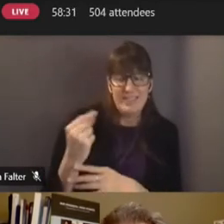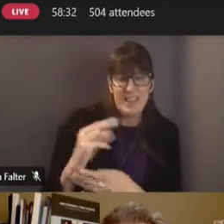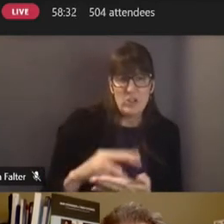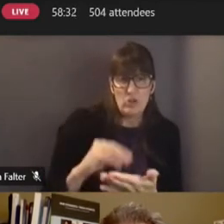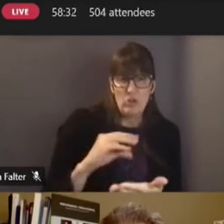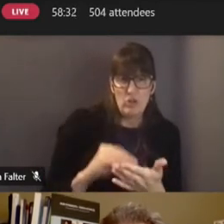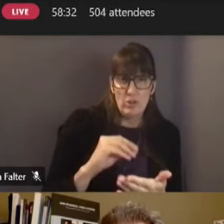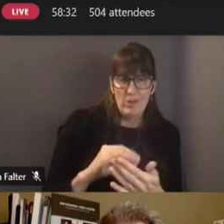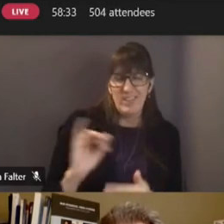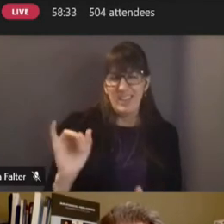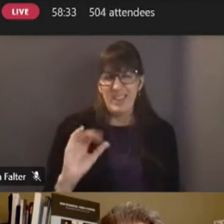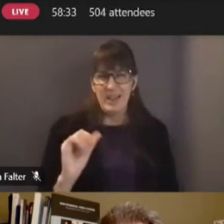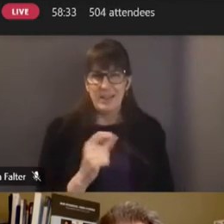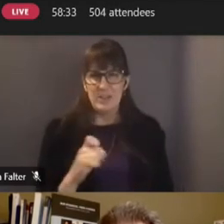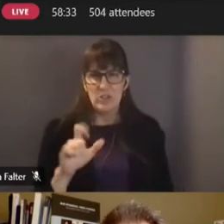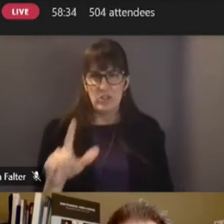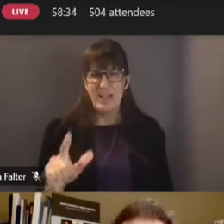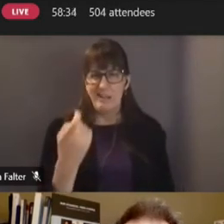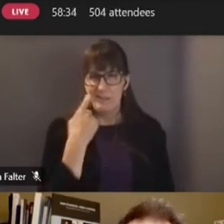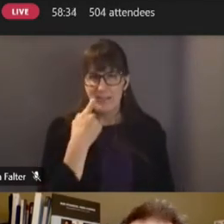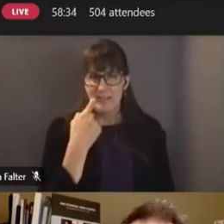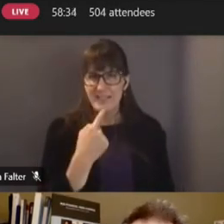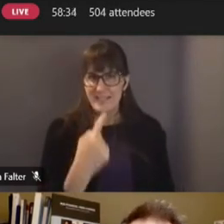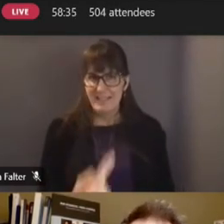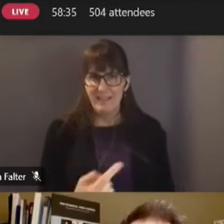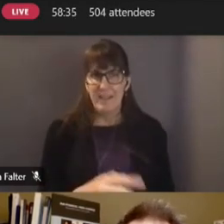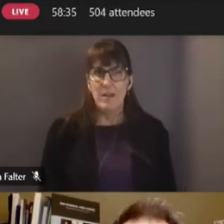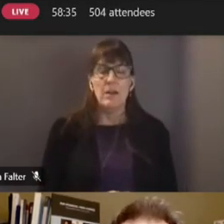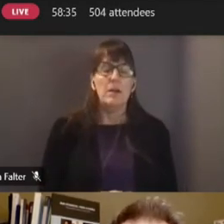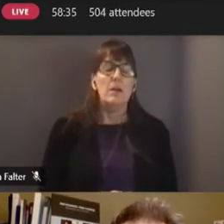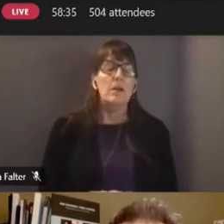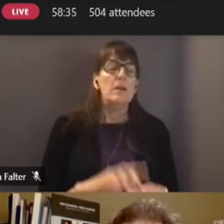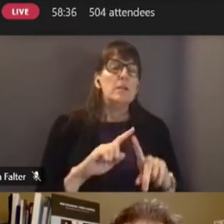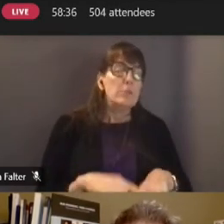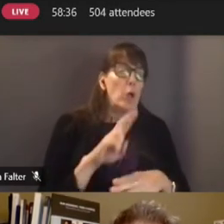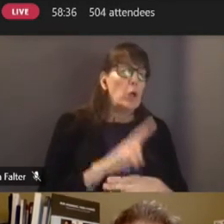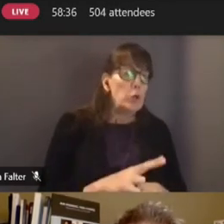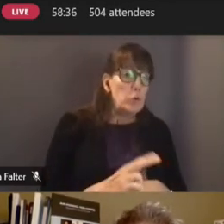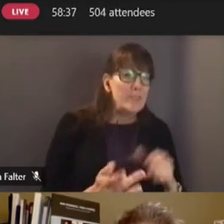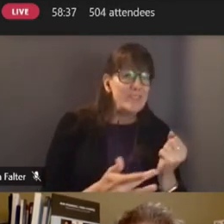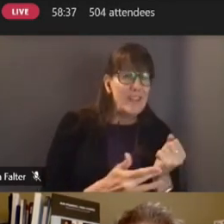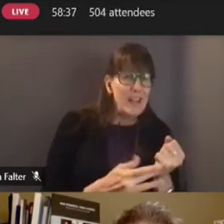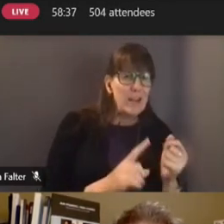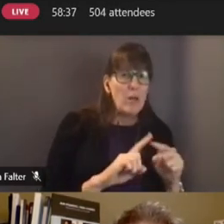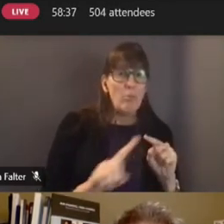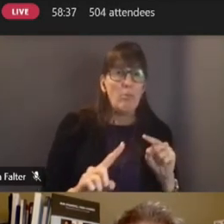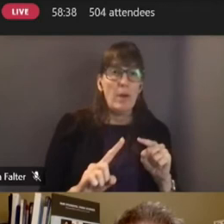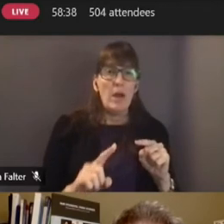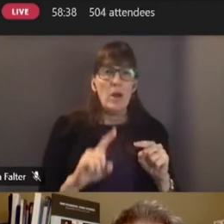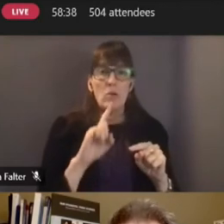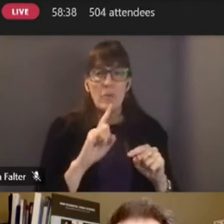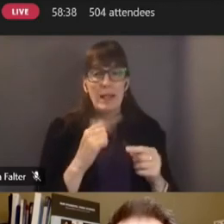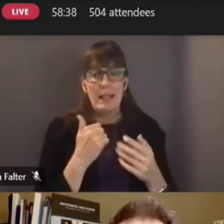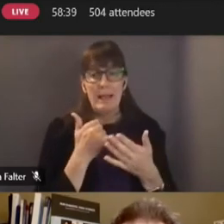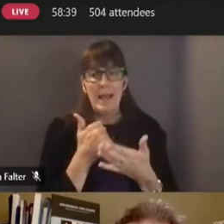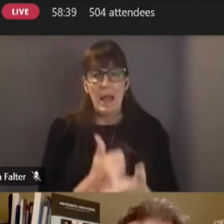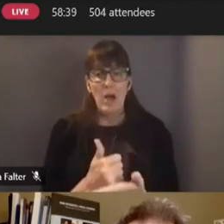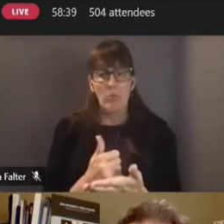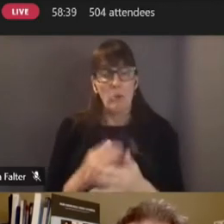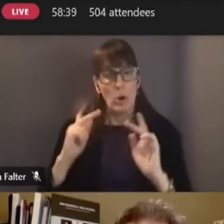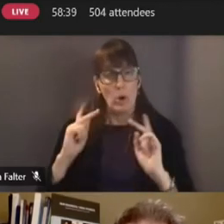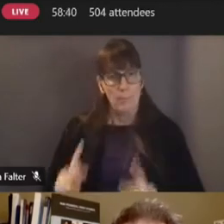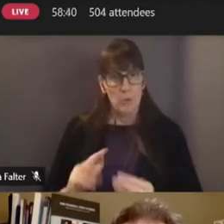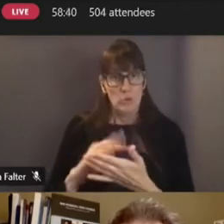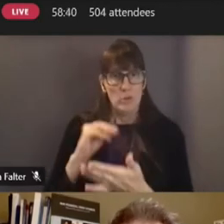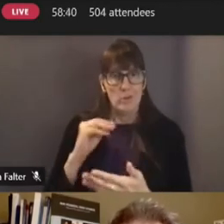Kashelle was just sharing around the use of technology, but how to make that enhance our in-person learning. So again, the short answer